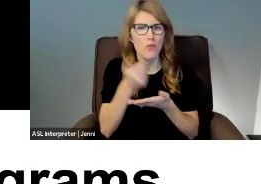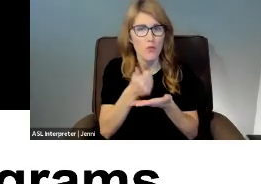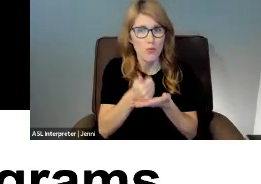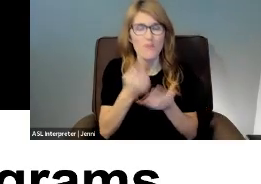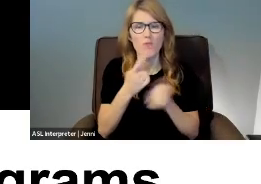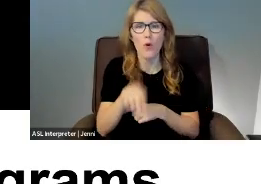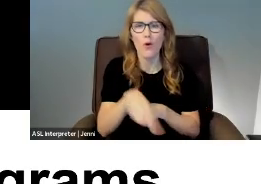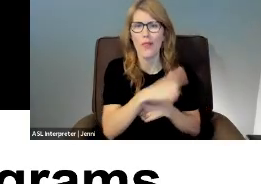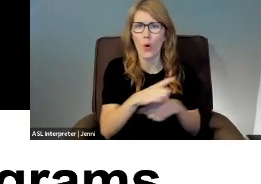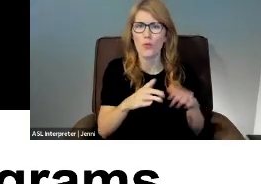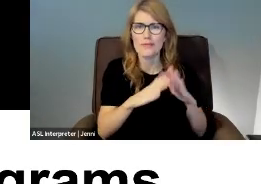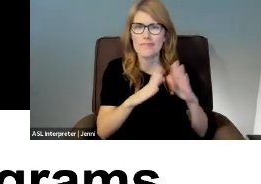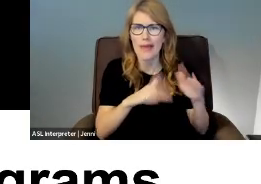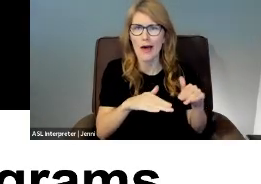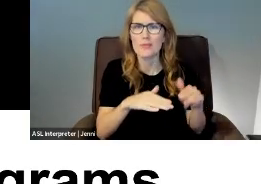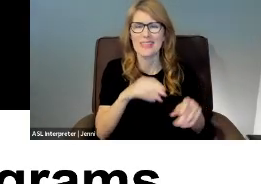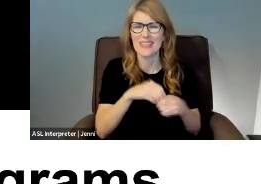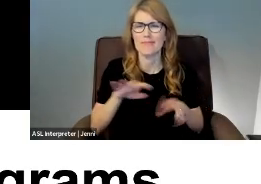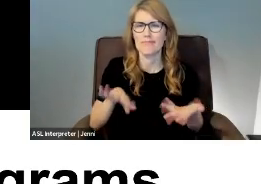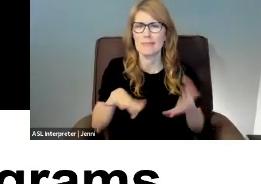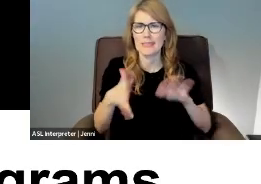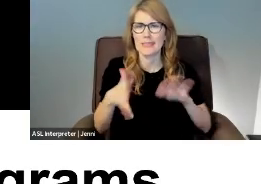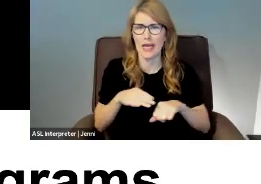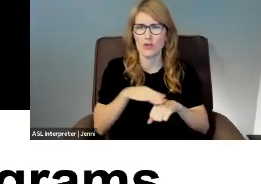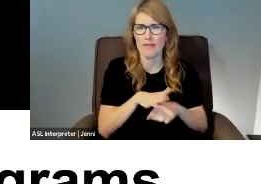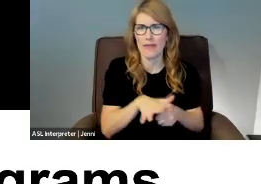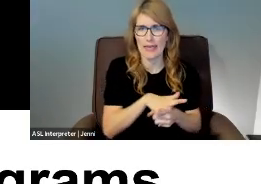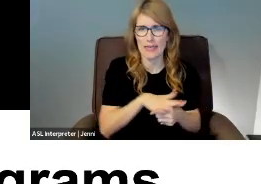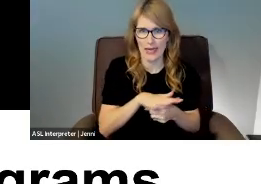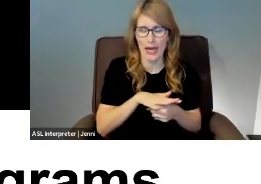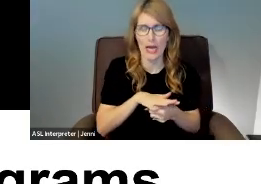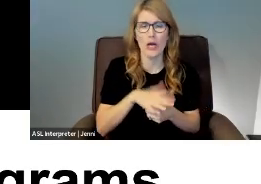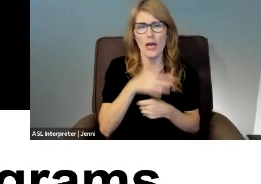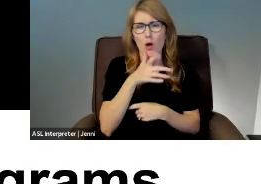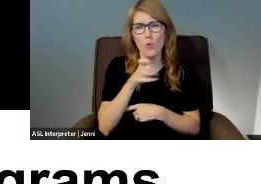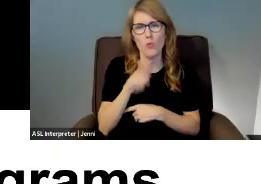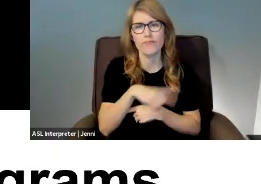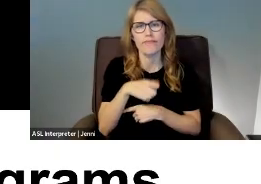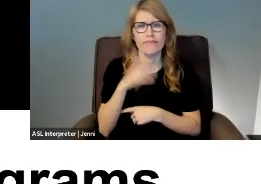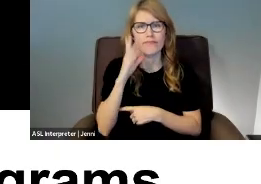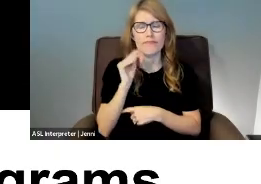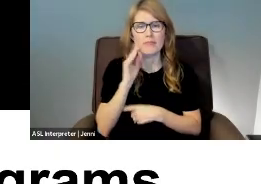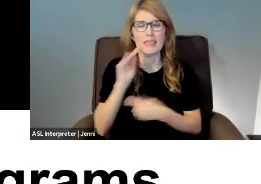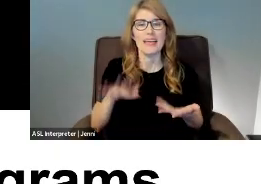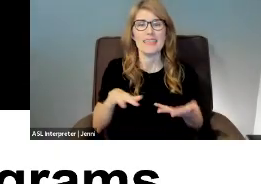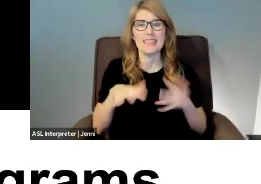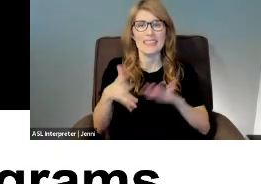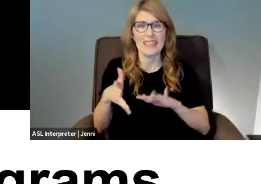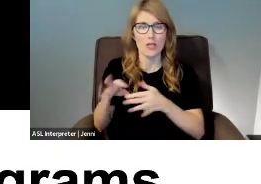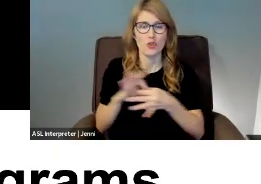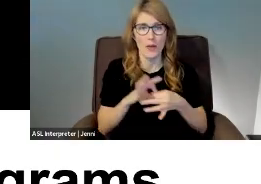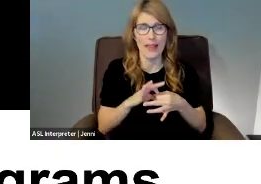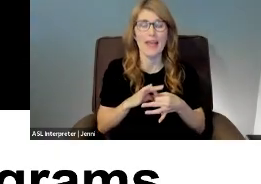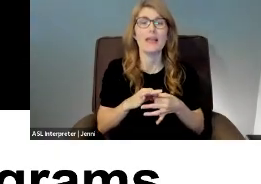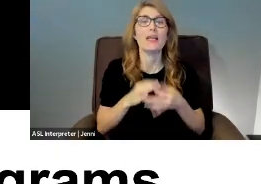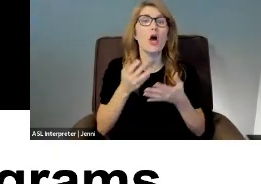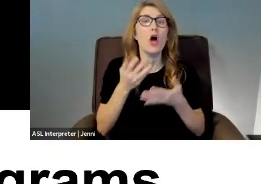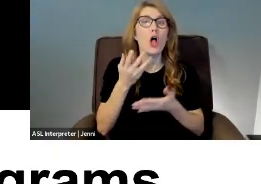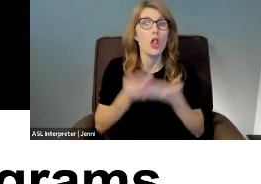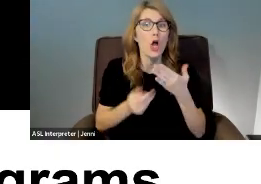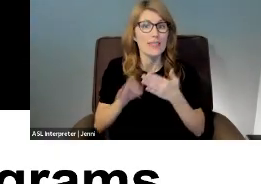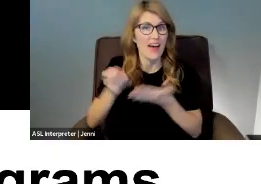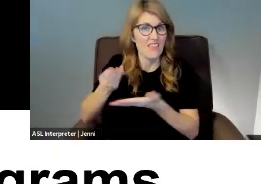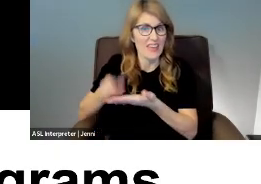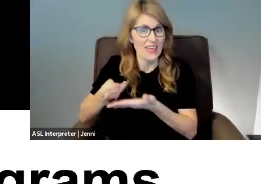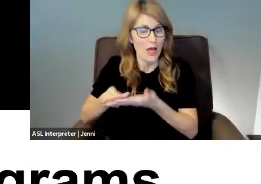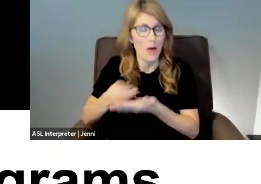in disaster-affected areas who experience a disaster-related loss of income or home.